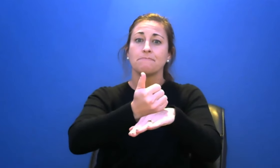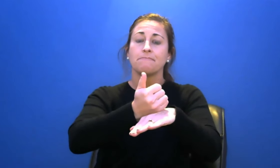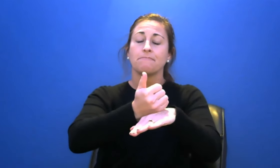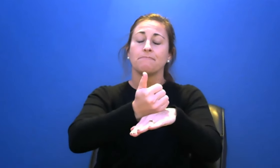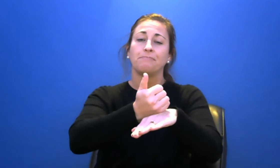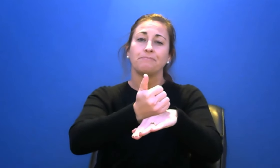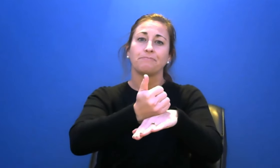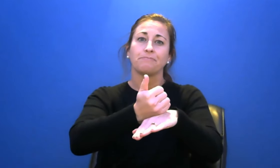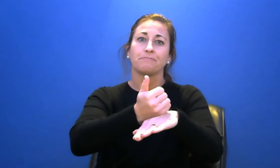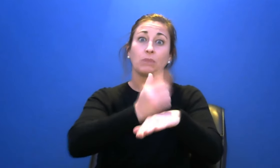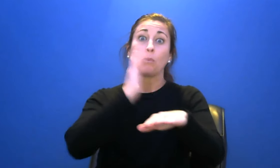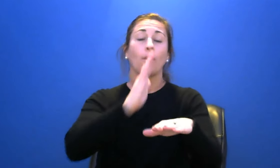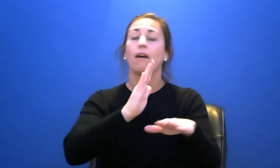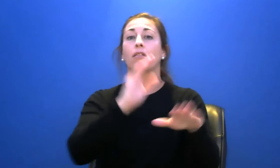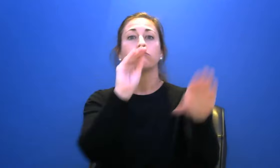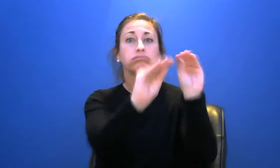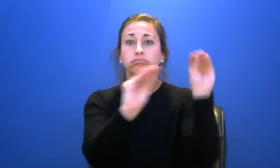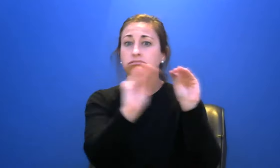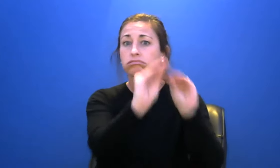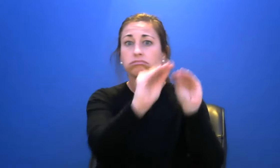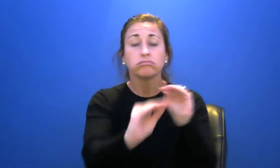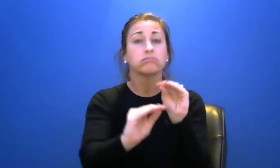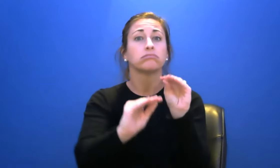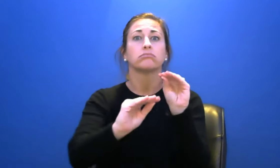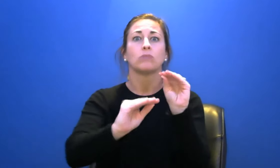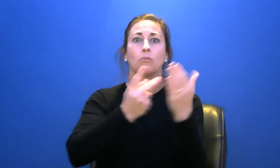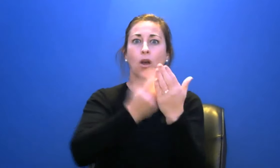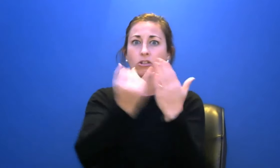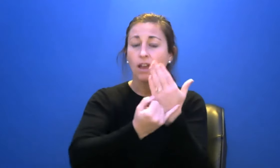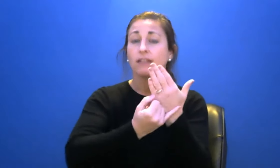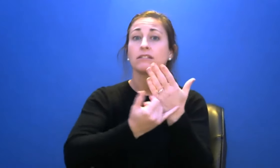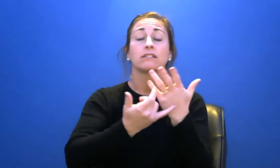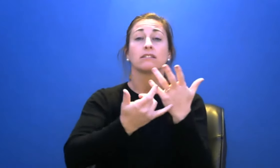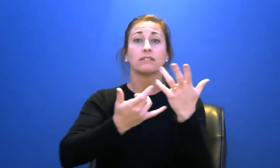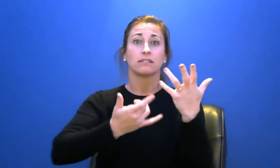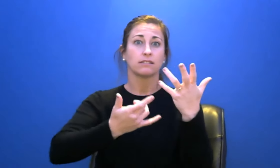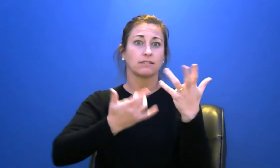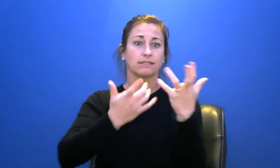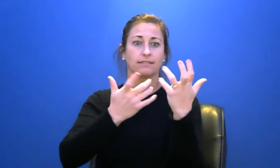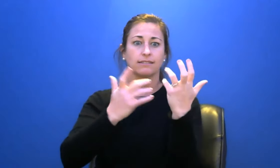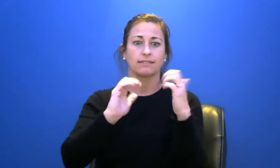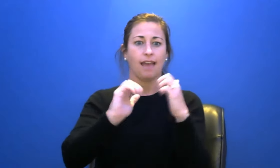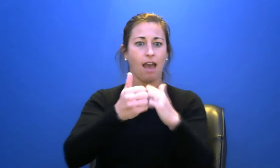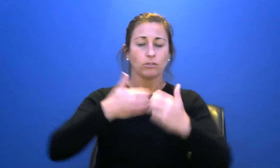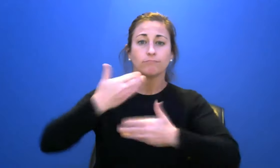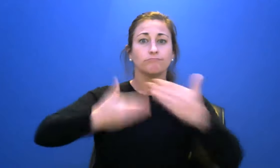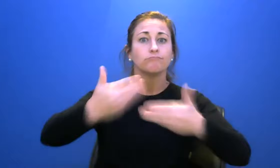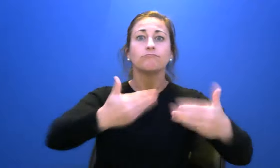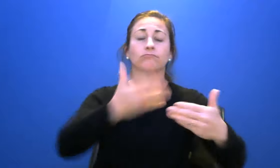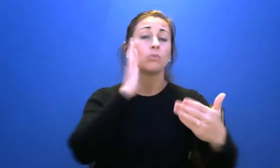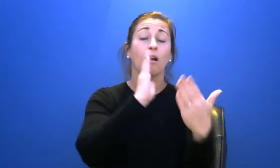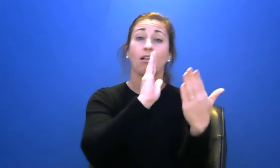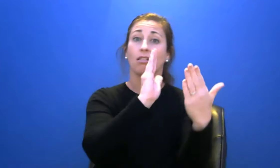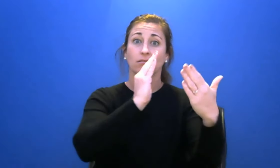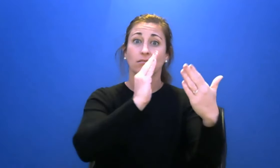progress of our projects as they're being constructed. There'll be opportunities